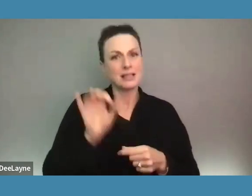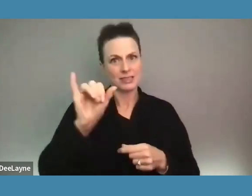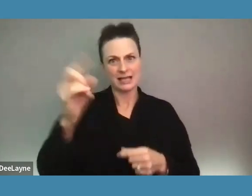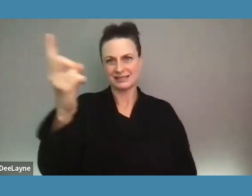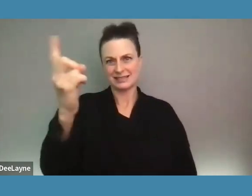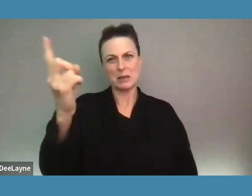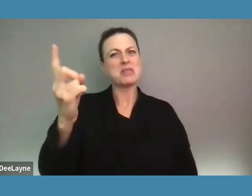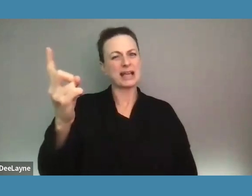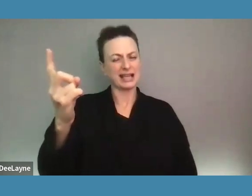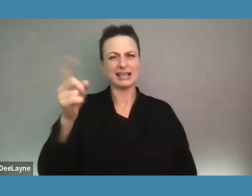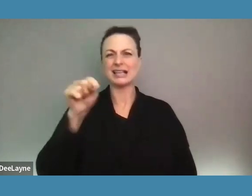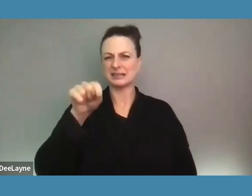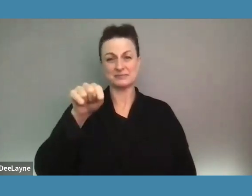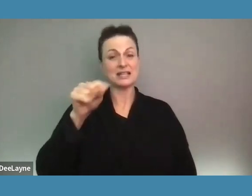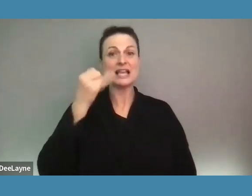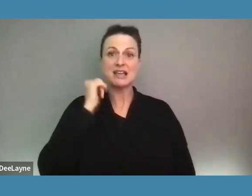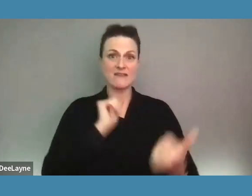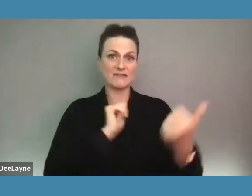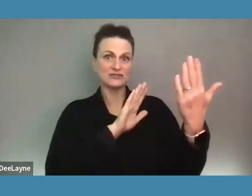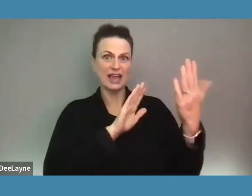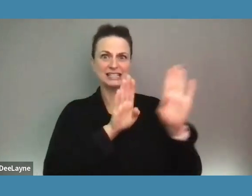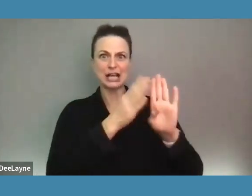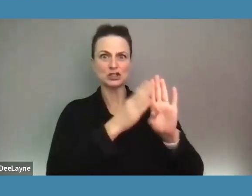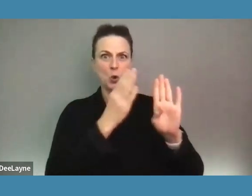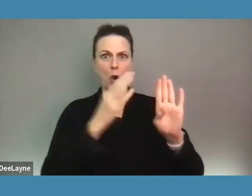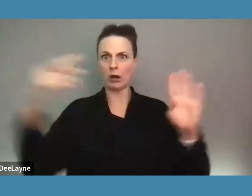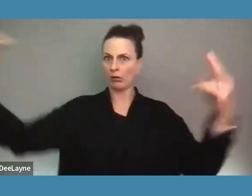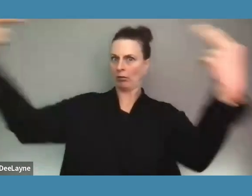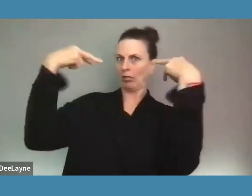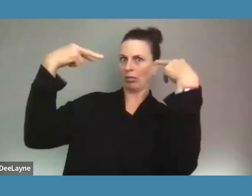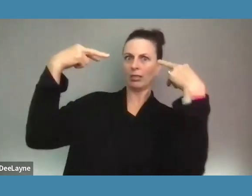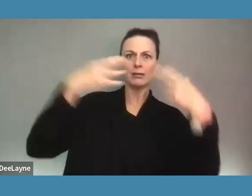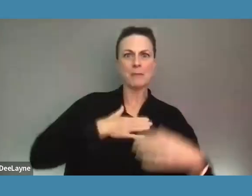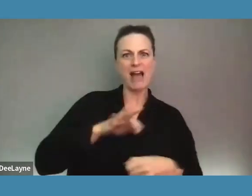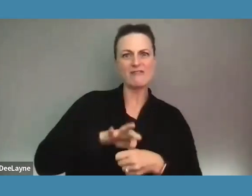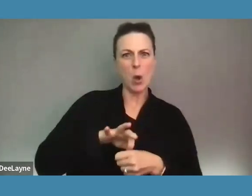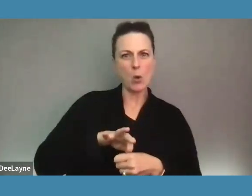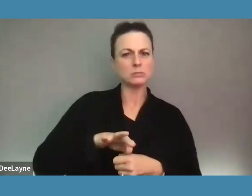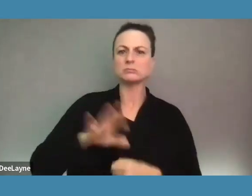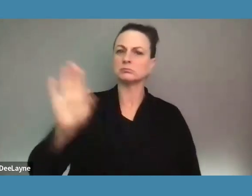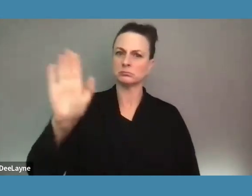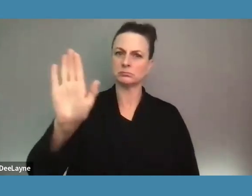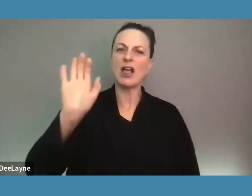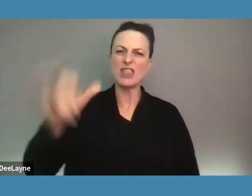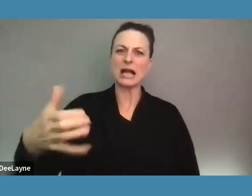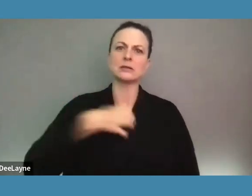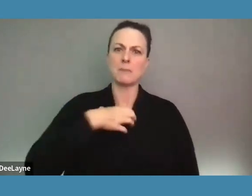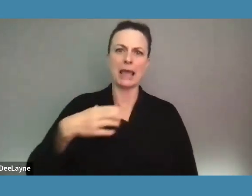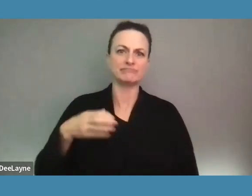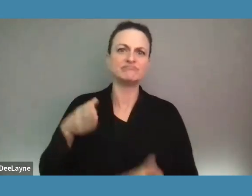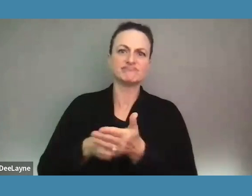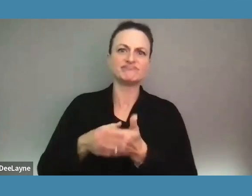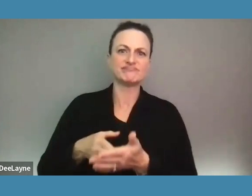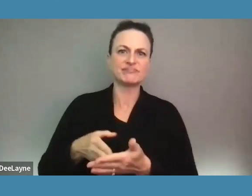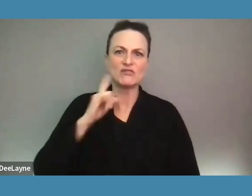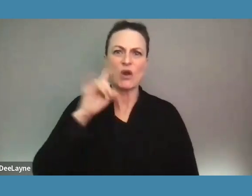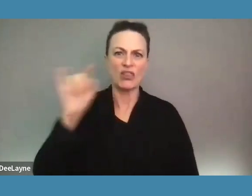where you have so if it's facing a door and everybody can see your vote, that would be a reason to have a complaint.